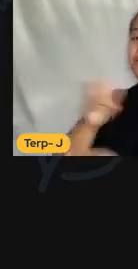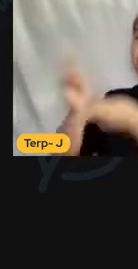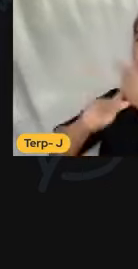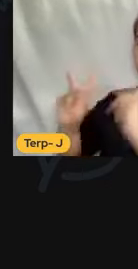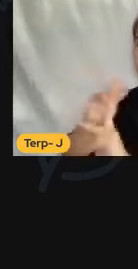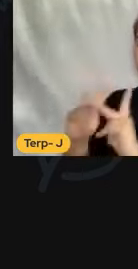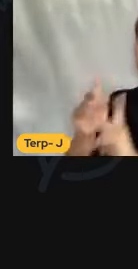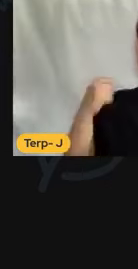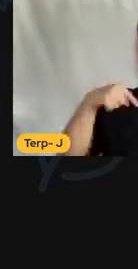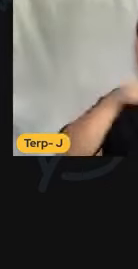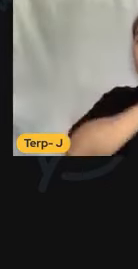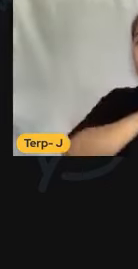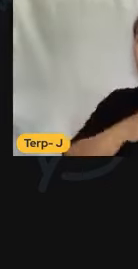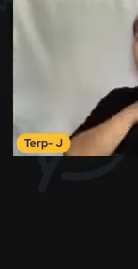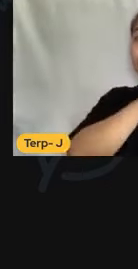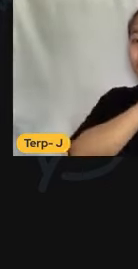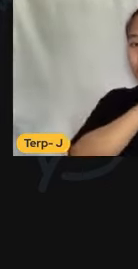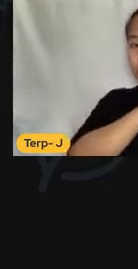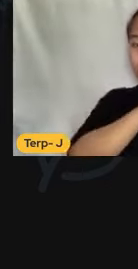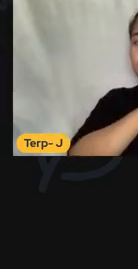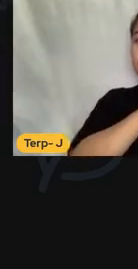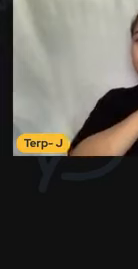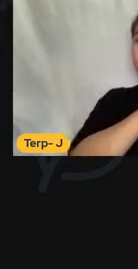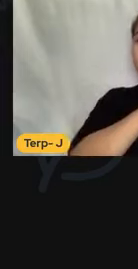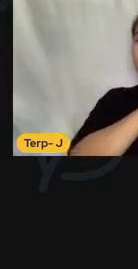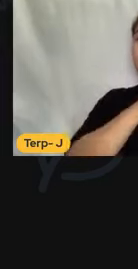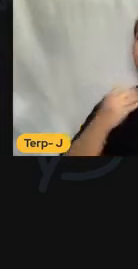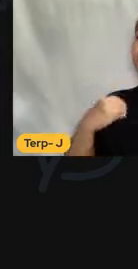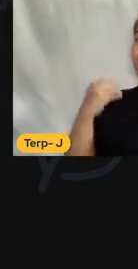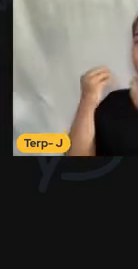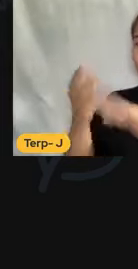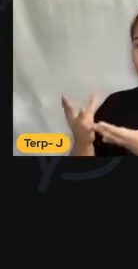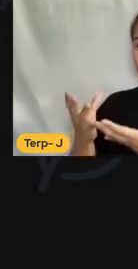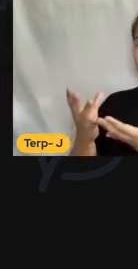our job to give them, or like